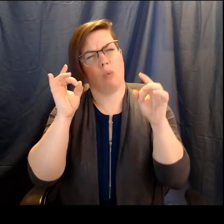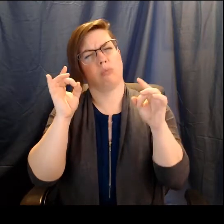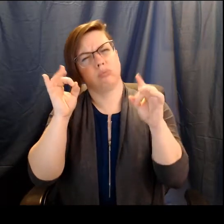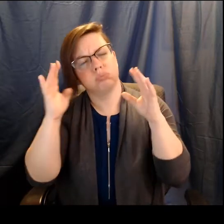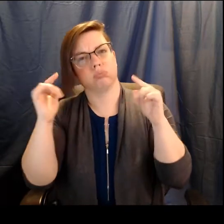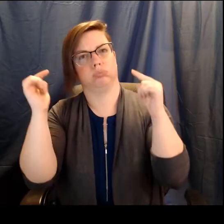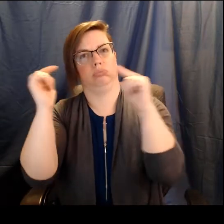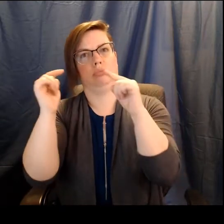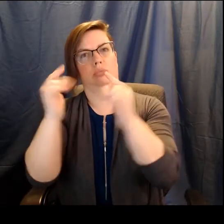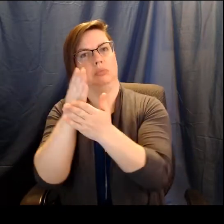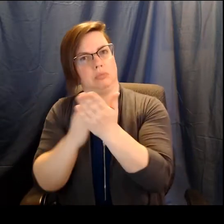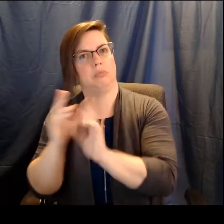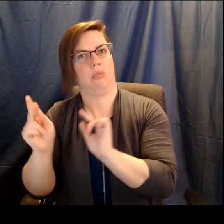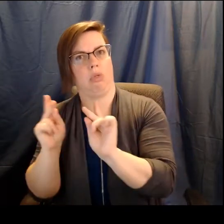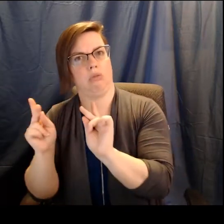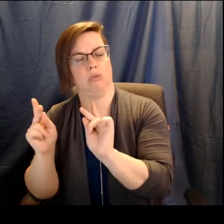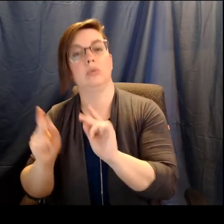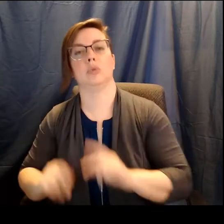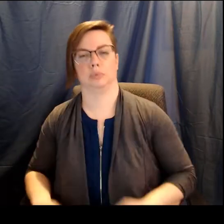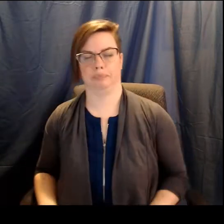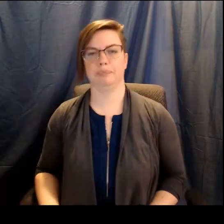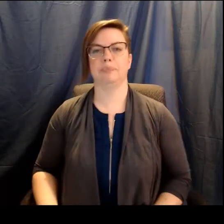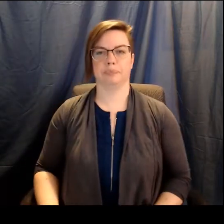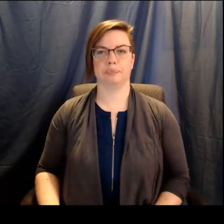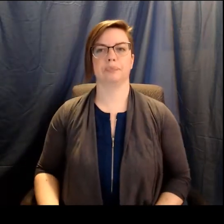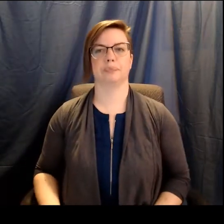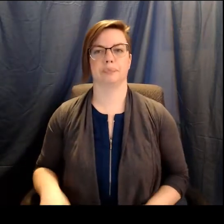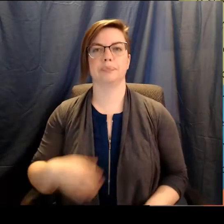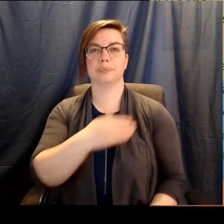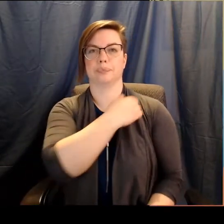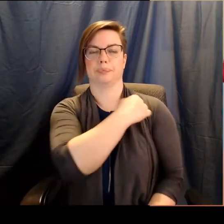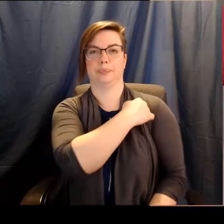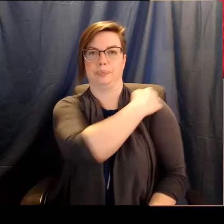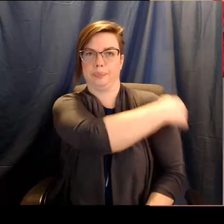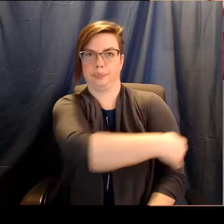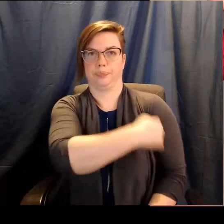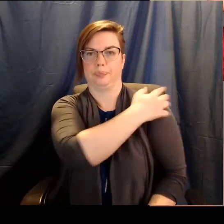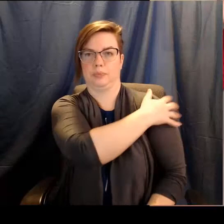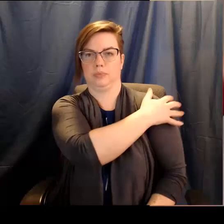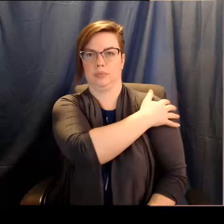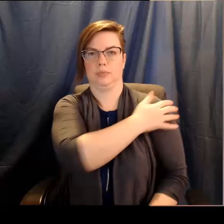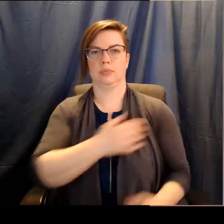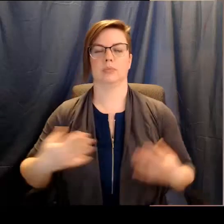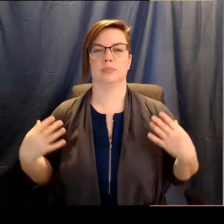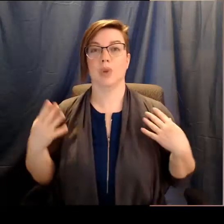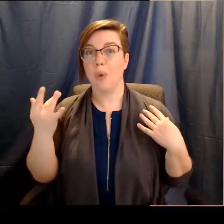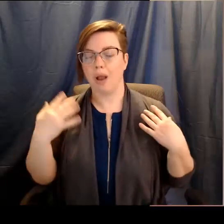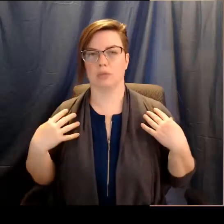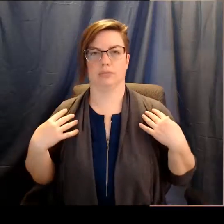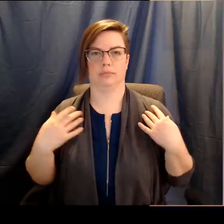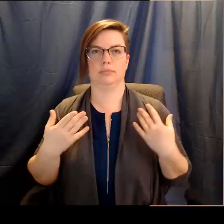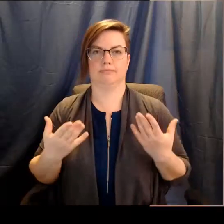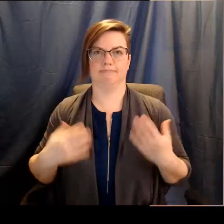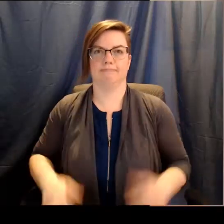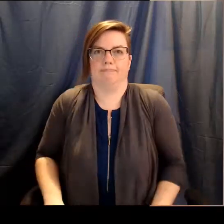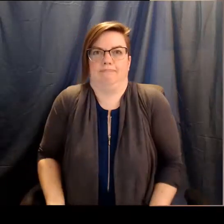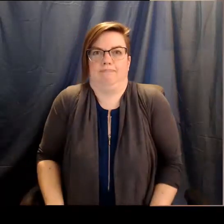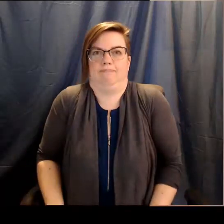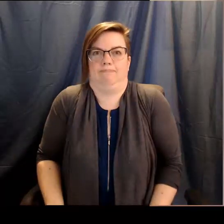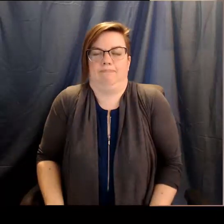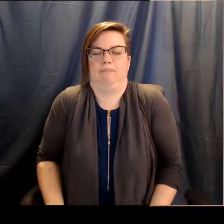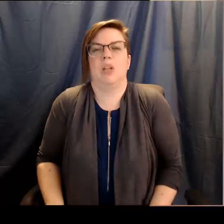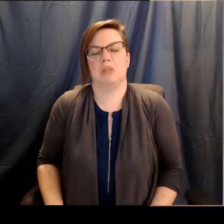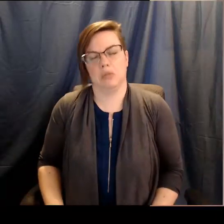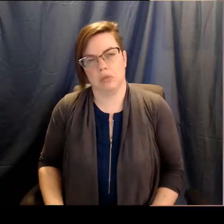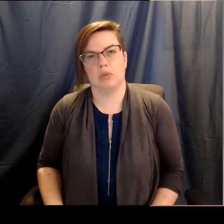that neutral positioning problem as well. Moving on to the next circle, it's kind of around the shoulders. She's up like this. I'm going to exaggerate